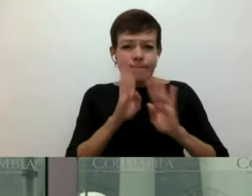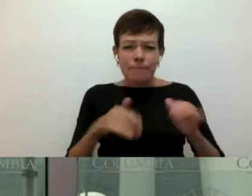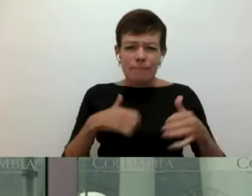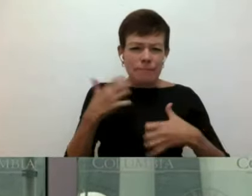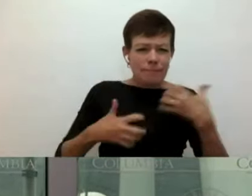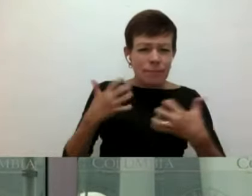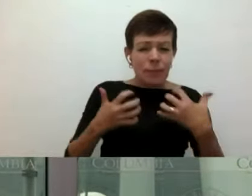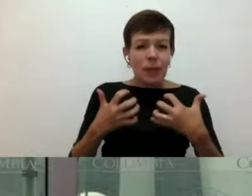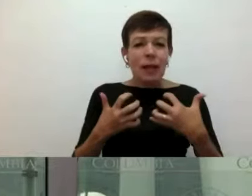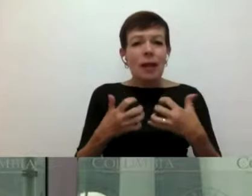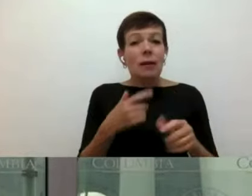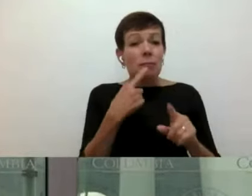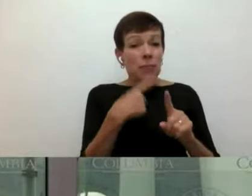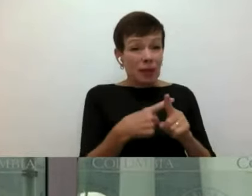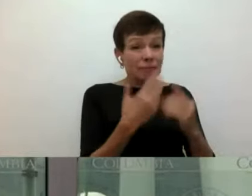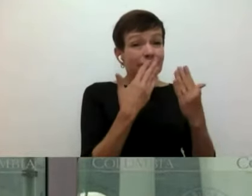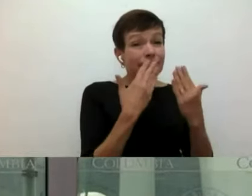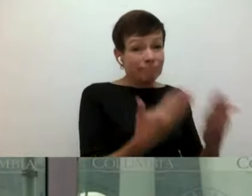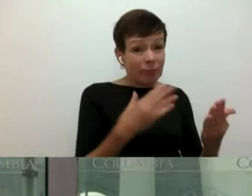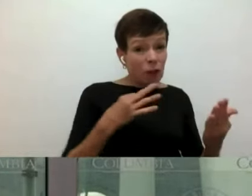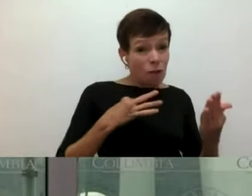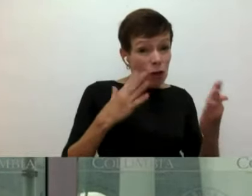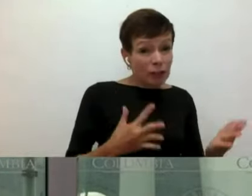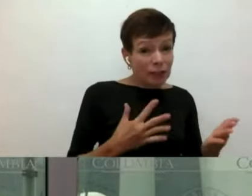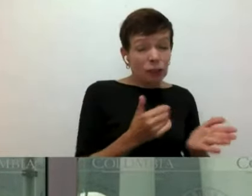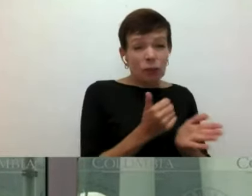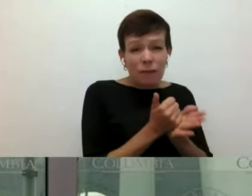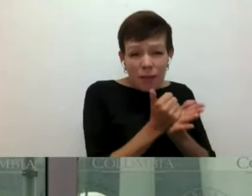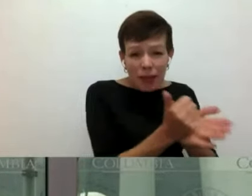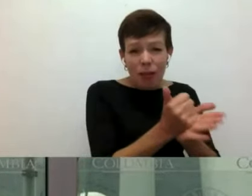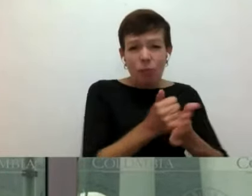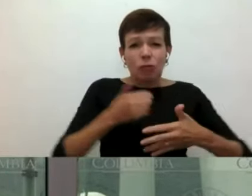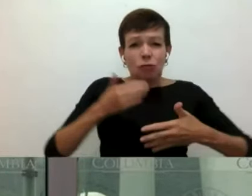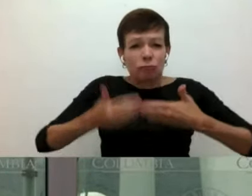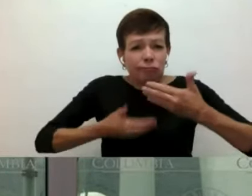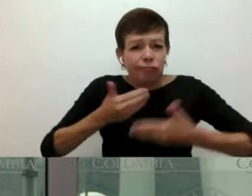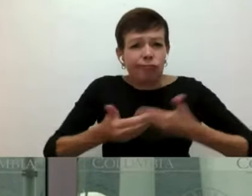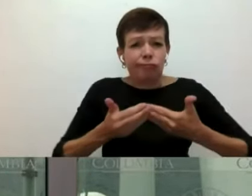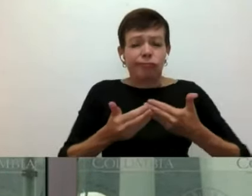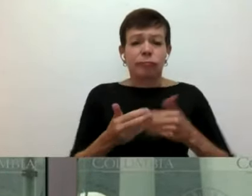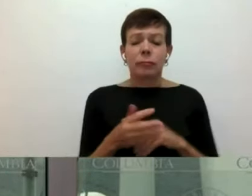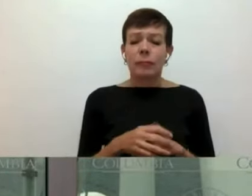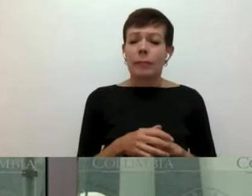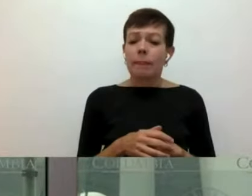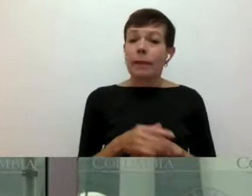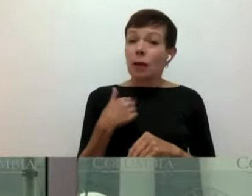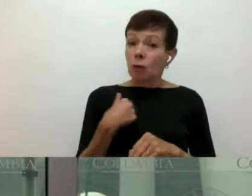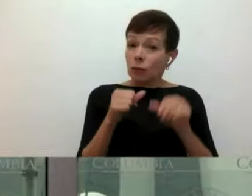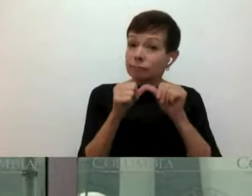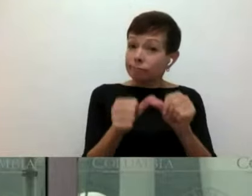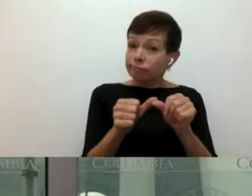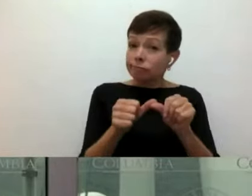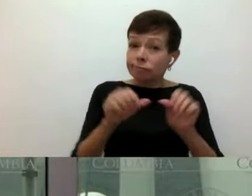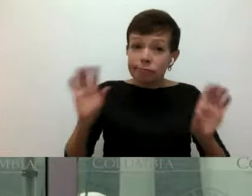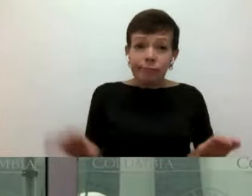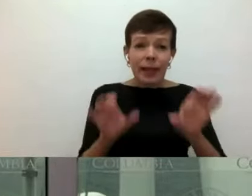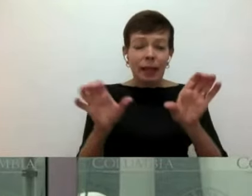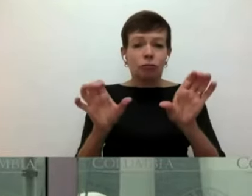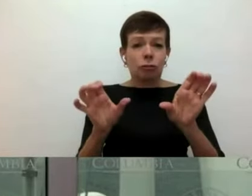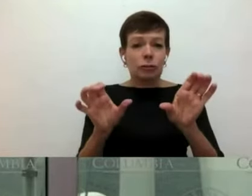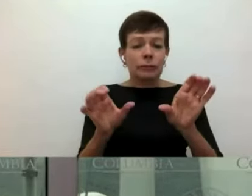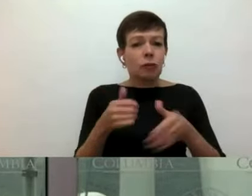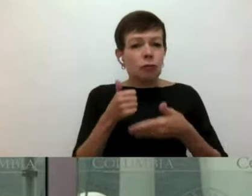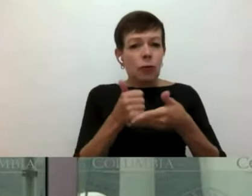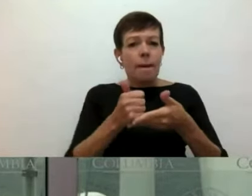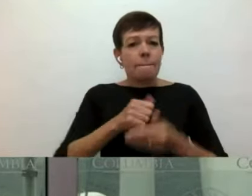people's frustration and thank them for their patience as volunteers diligently navigate through this monumental task. We continue